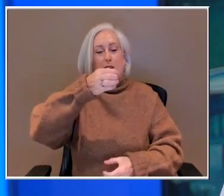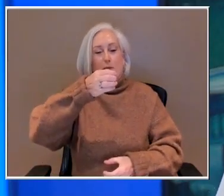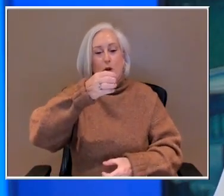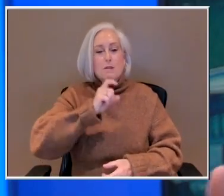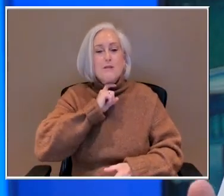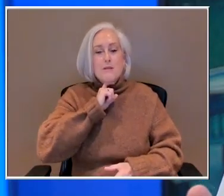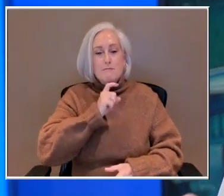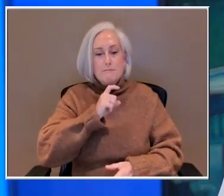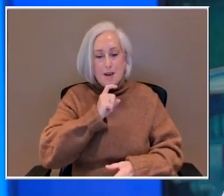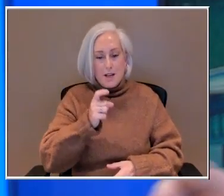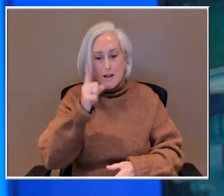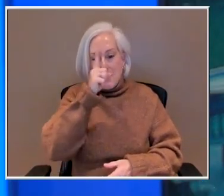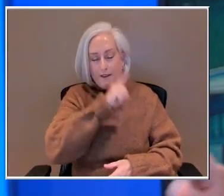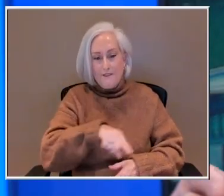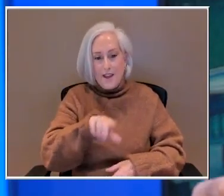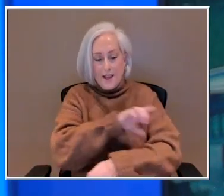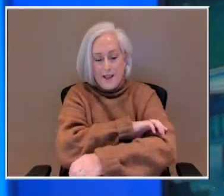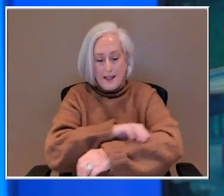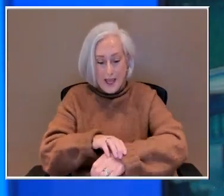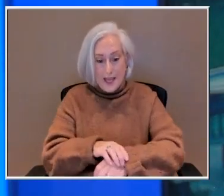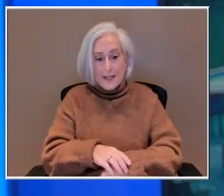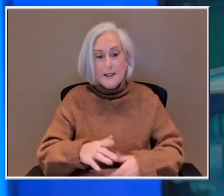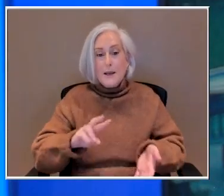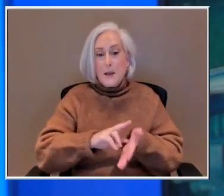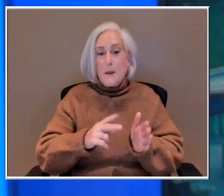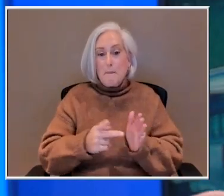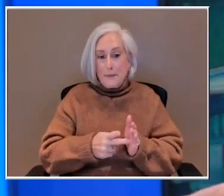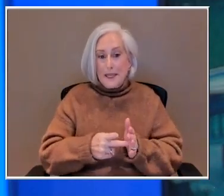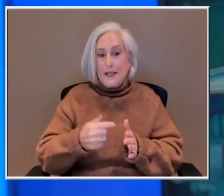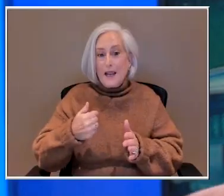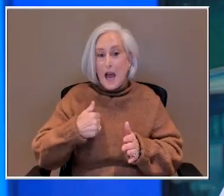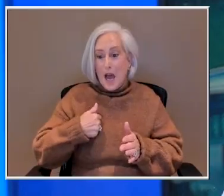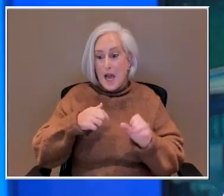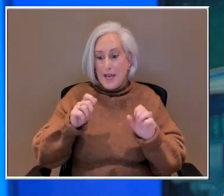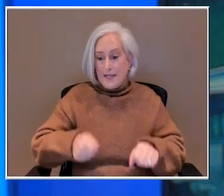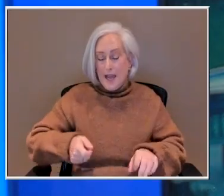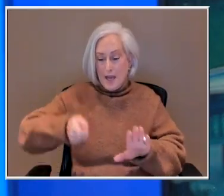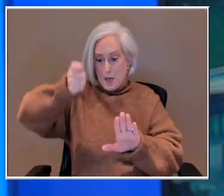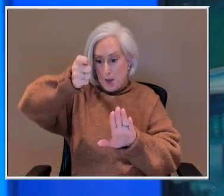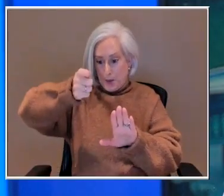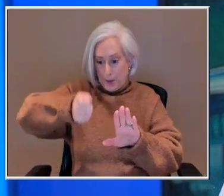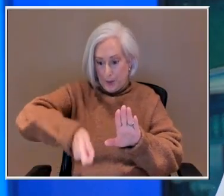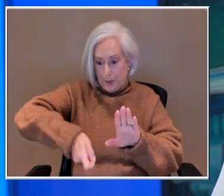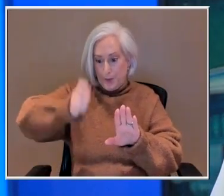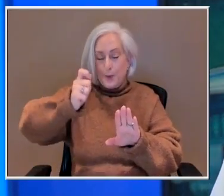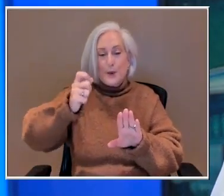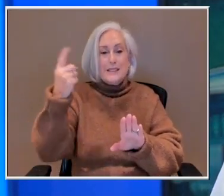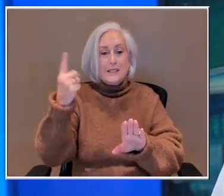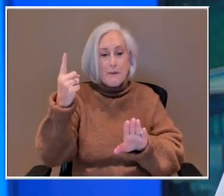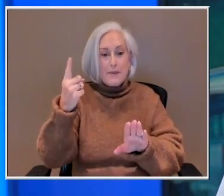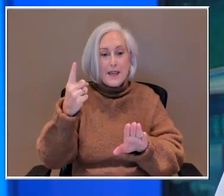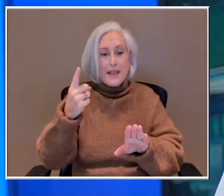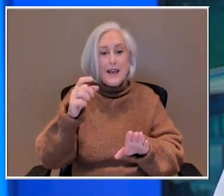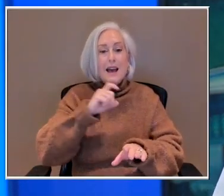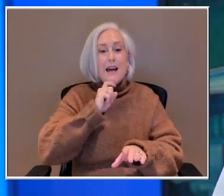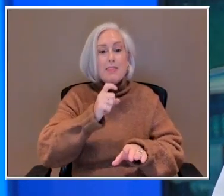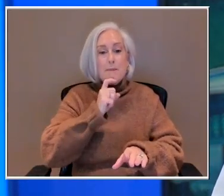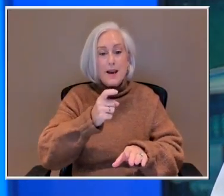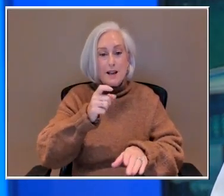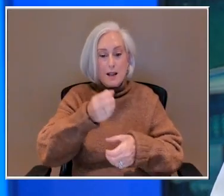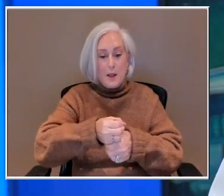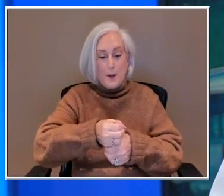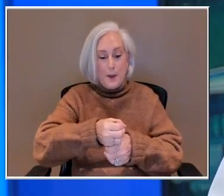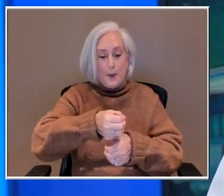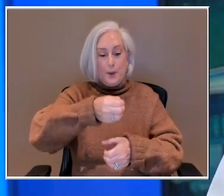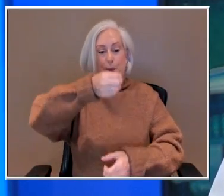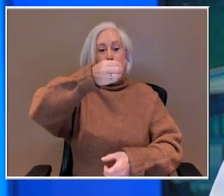call it a magic wand, over the prosthesis, and the metal expands. There are a lot of risks to that type of procedure,